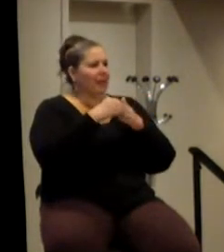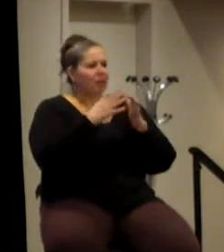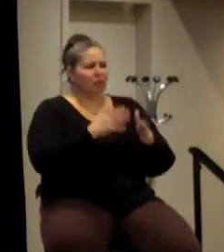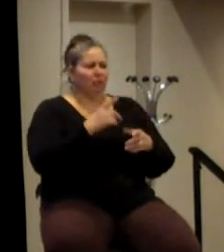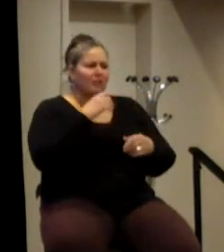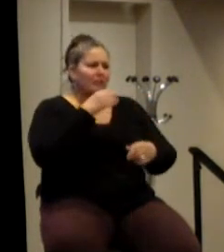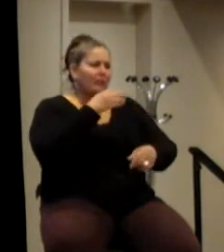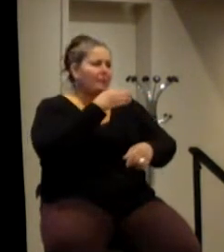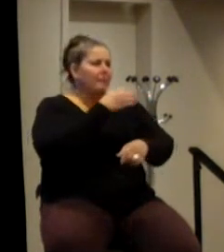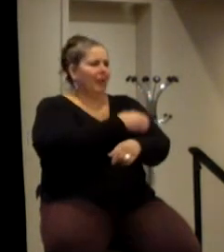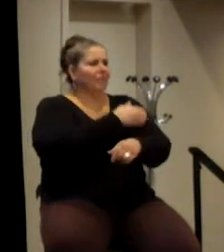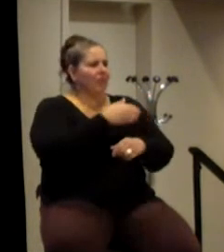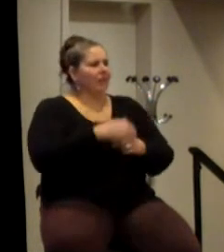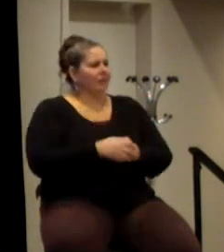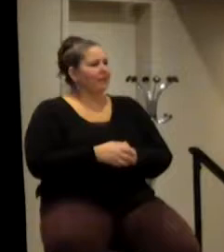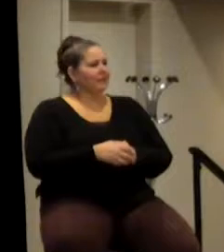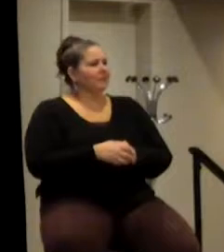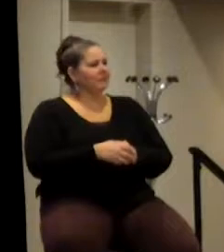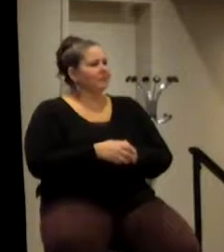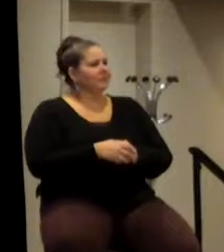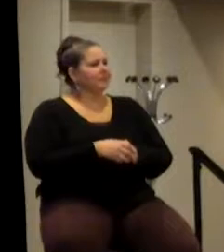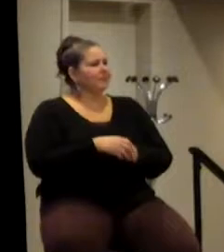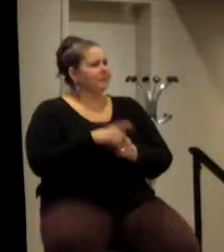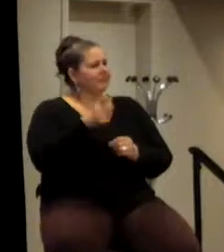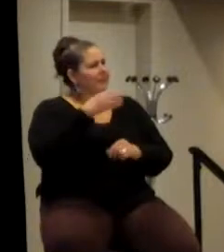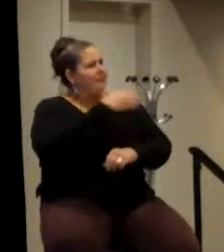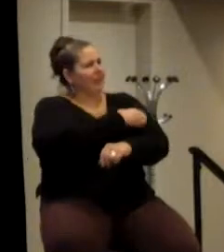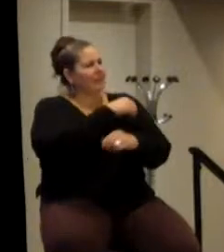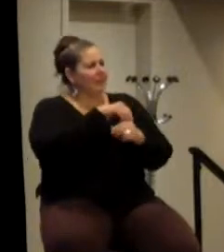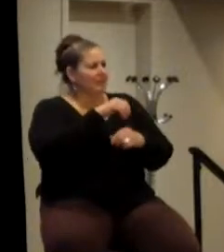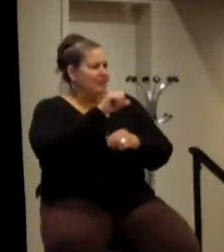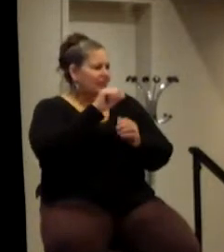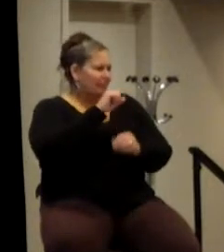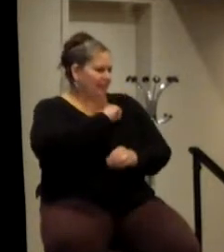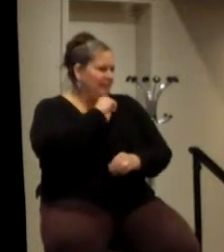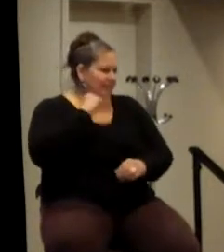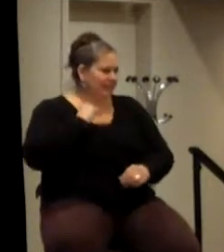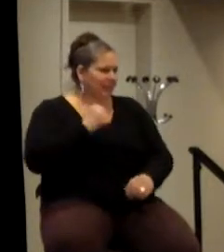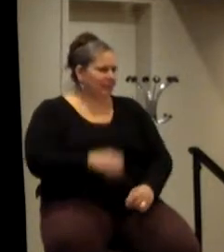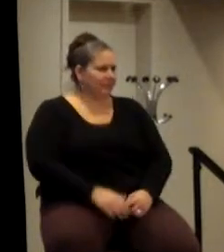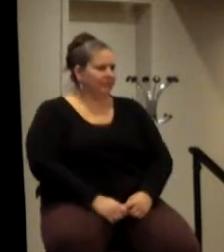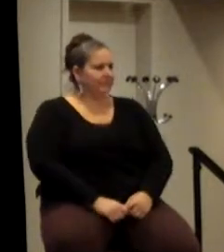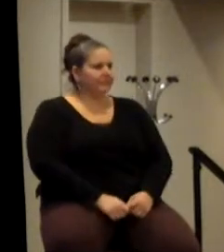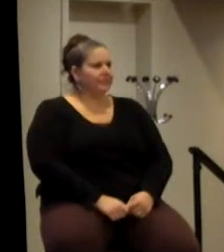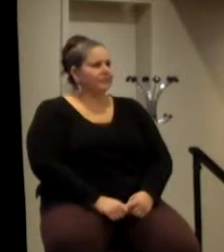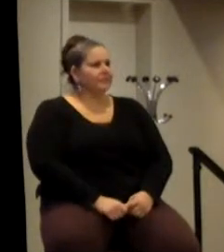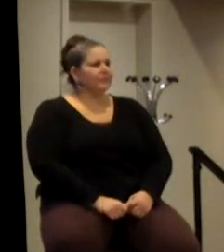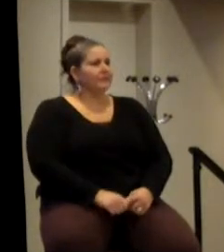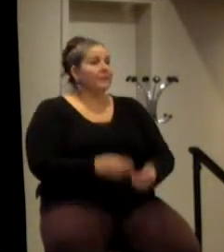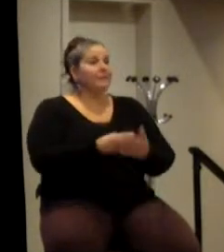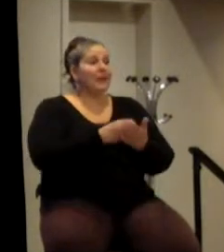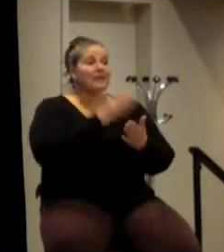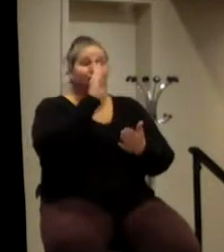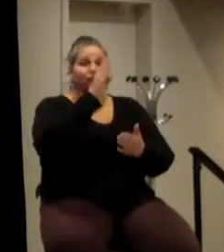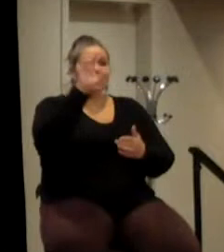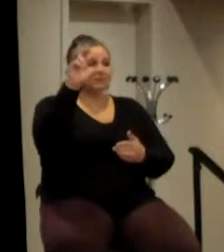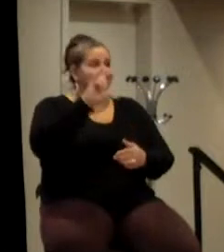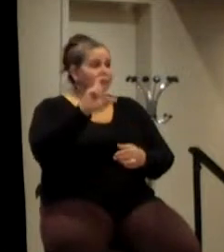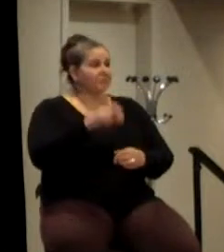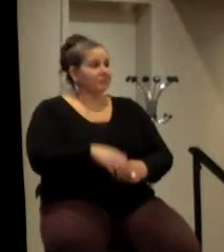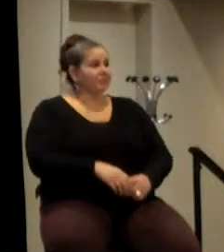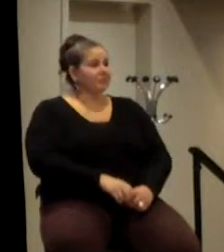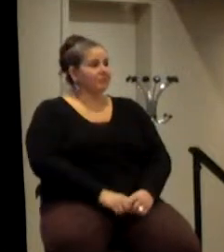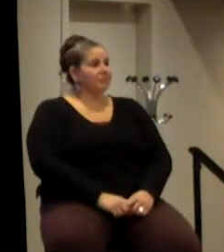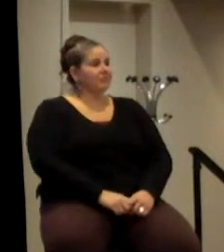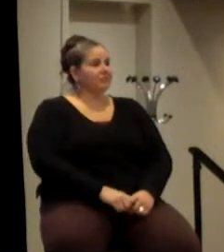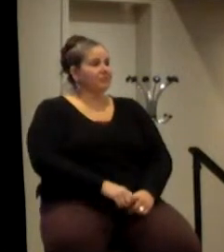get some direct aid. Some of the House has a bill they're pushing through now. The